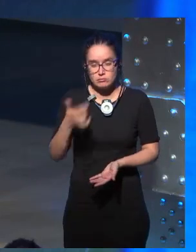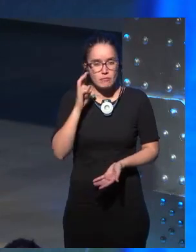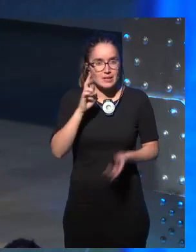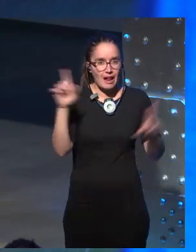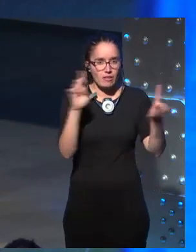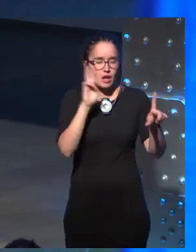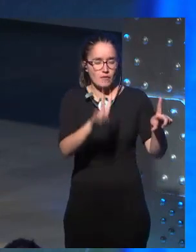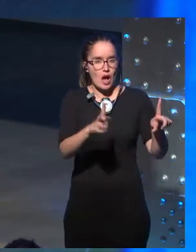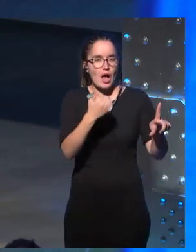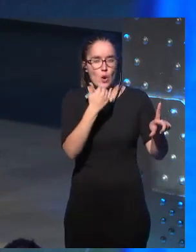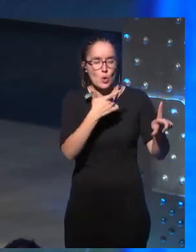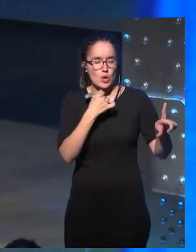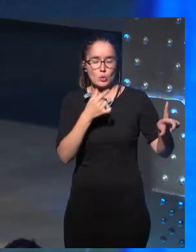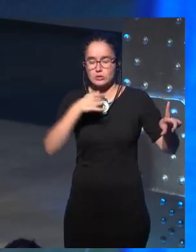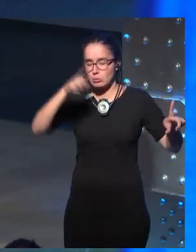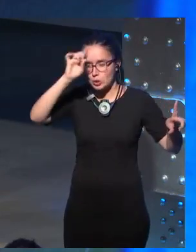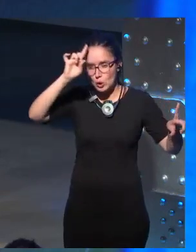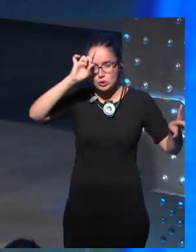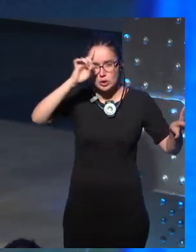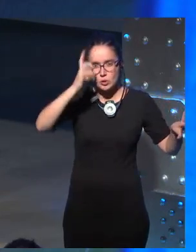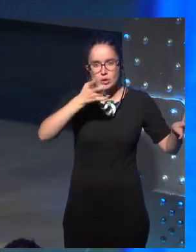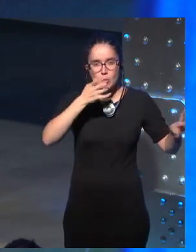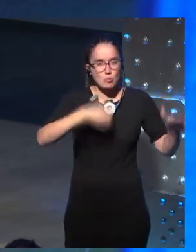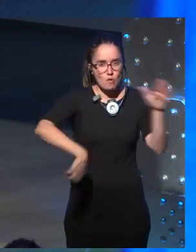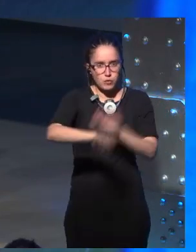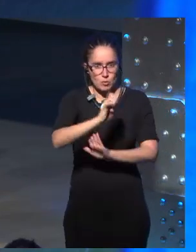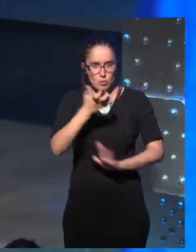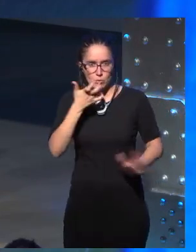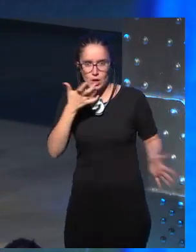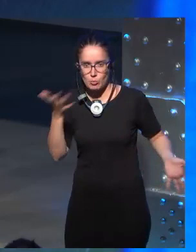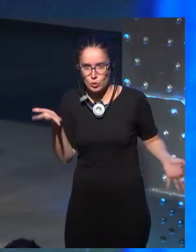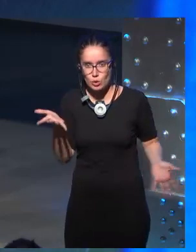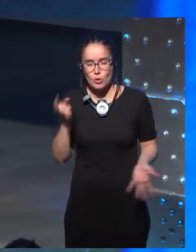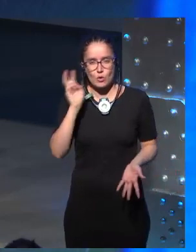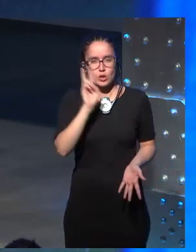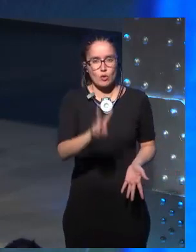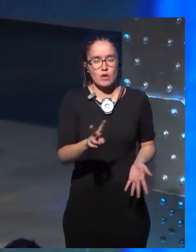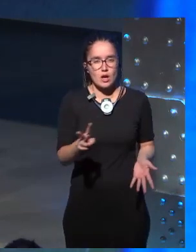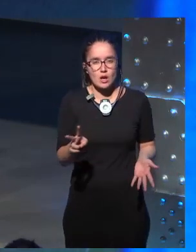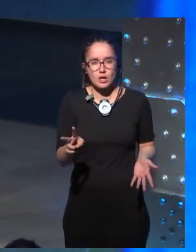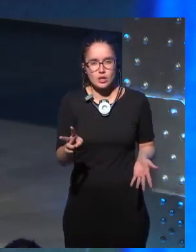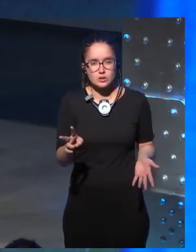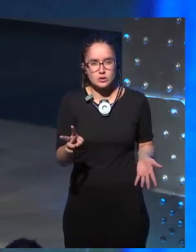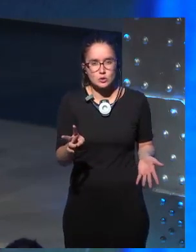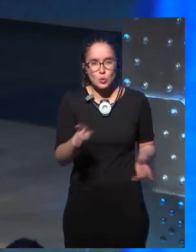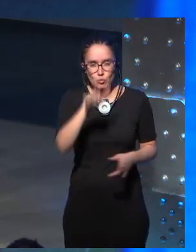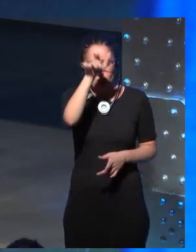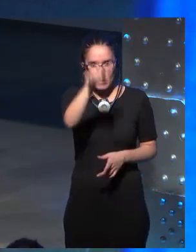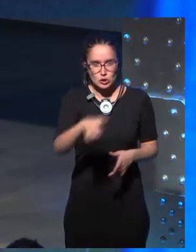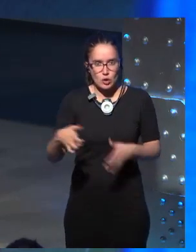let's say, to use a simple example, football. When you look at a football player on